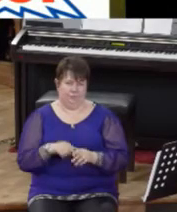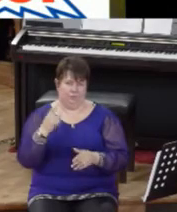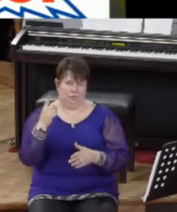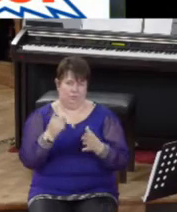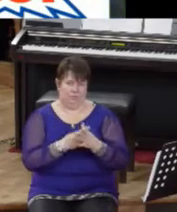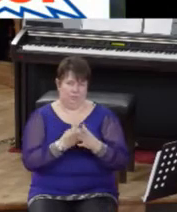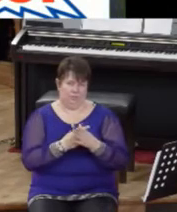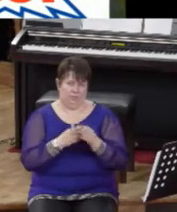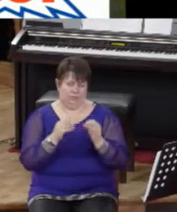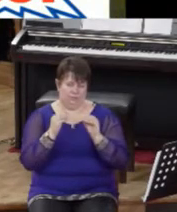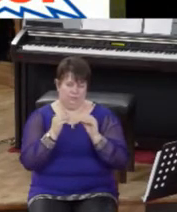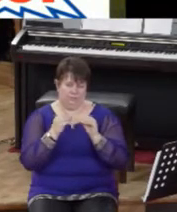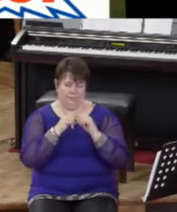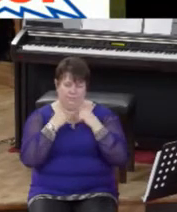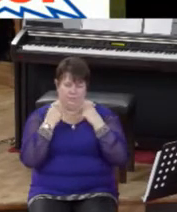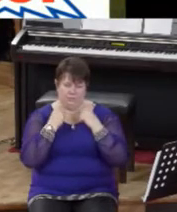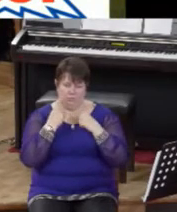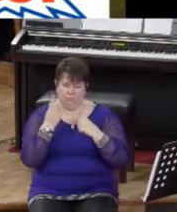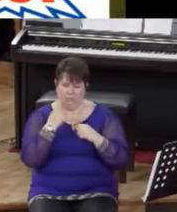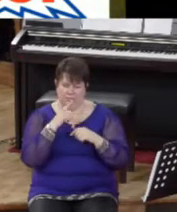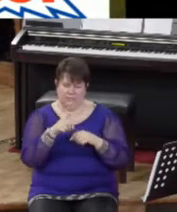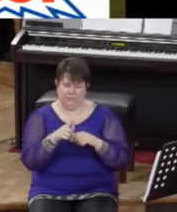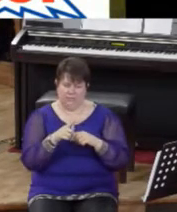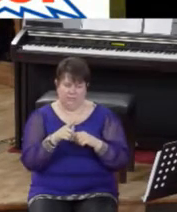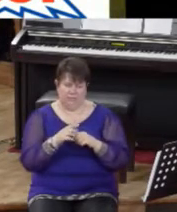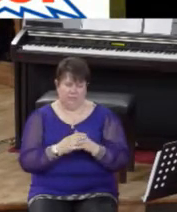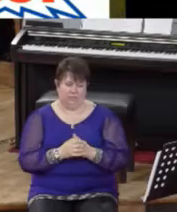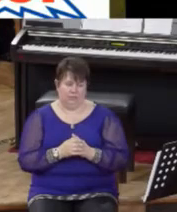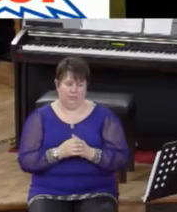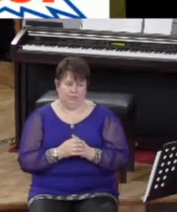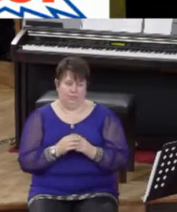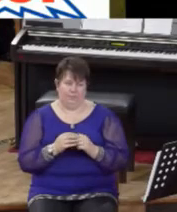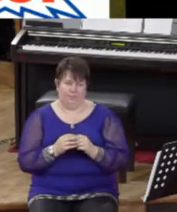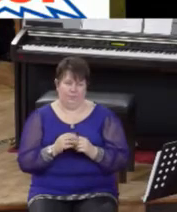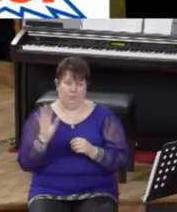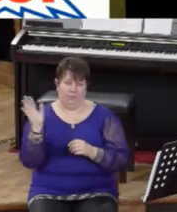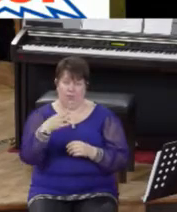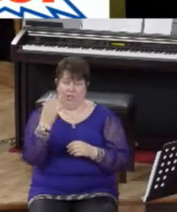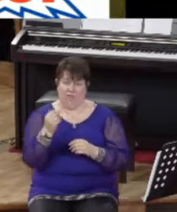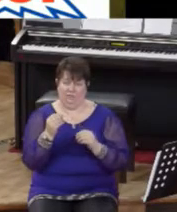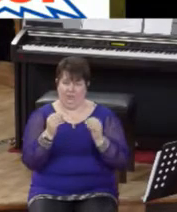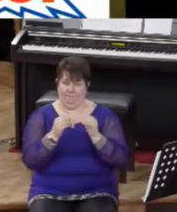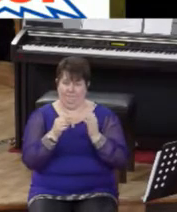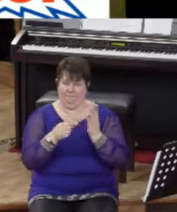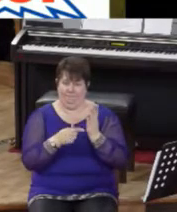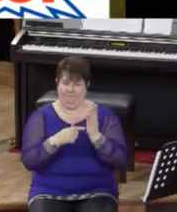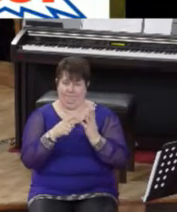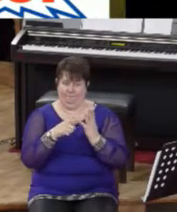one American preacher once said in the heat of his sermon, we all have a but.